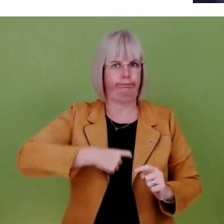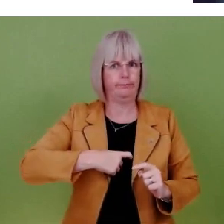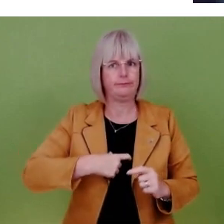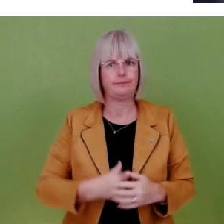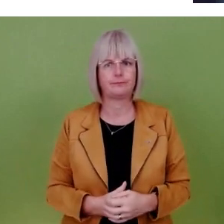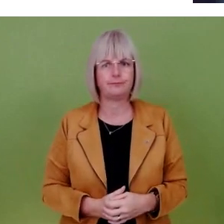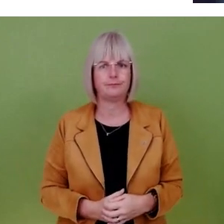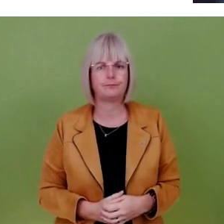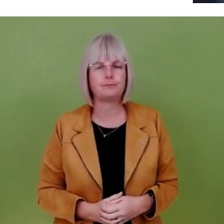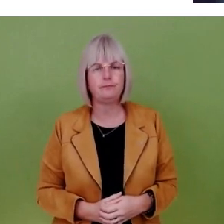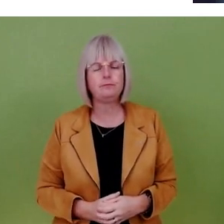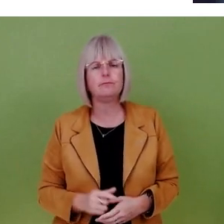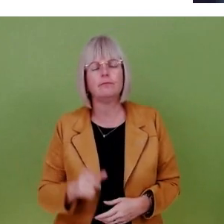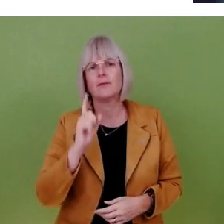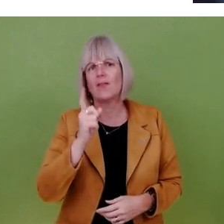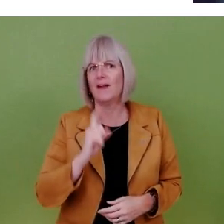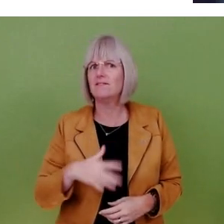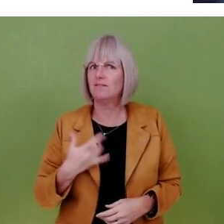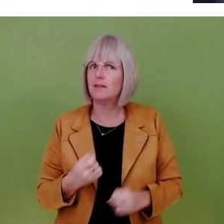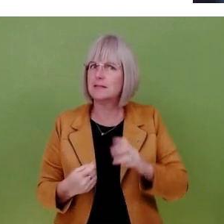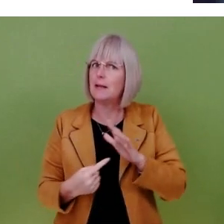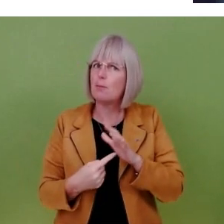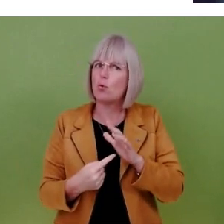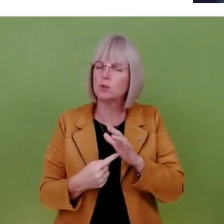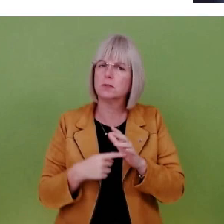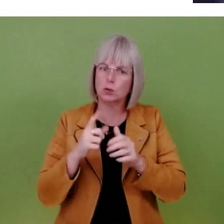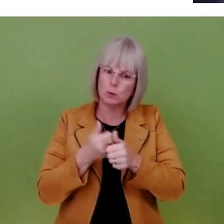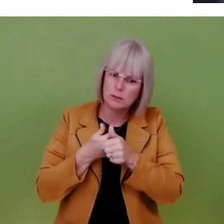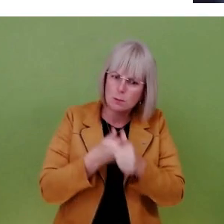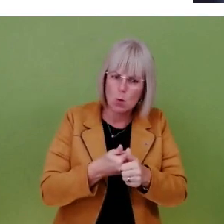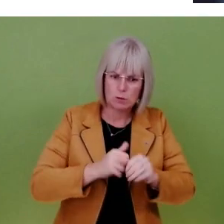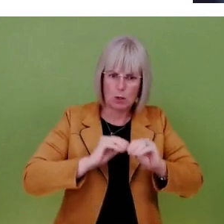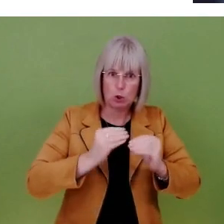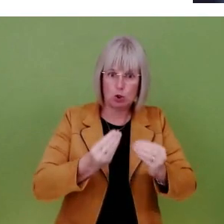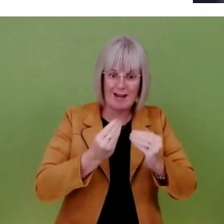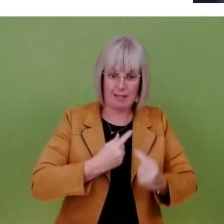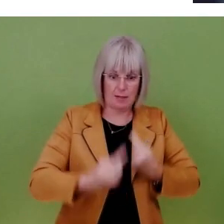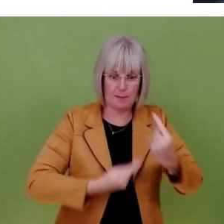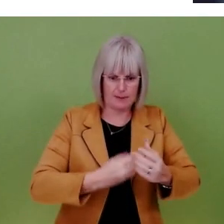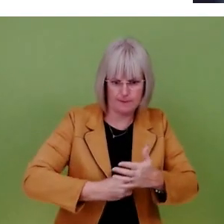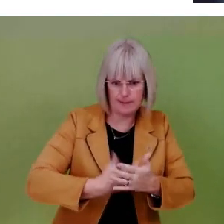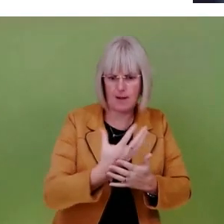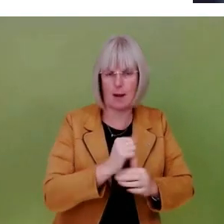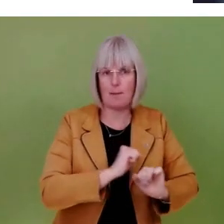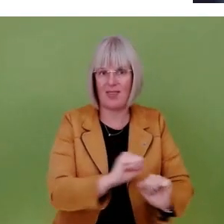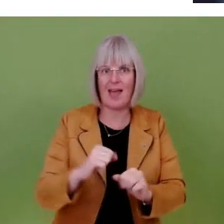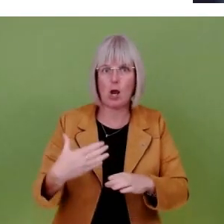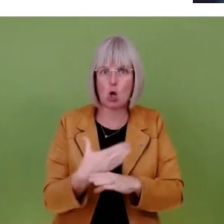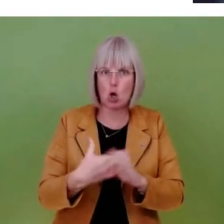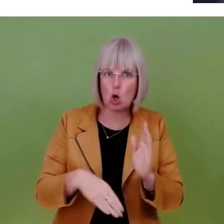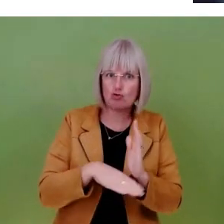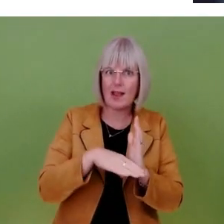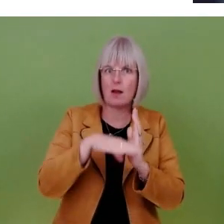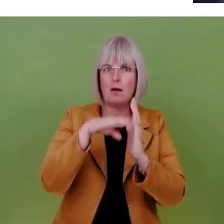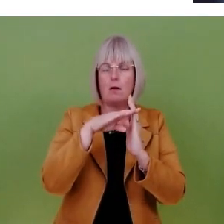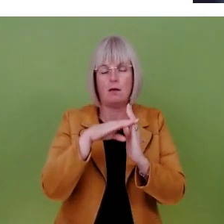That feels really important for supporting our trainees to develop their careers. In addition to that, the